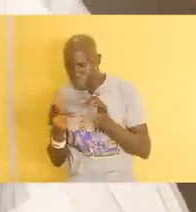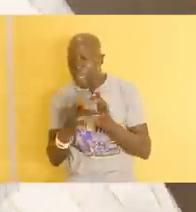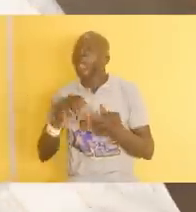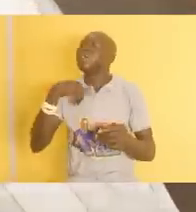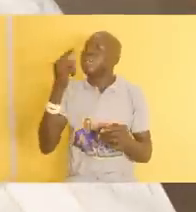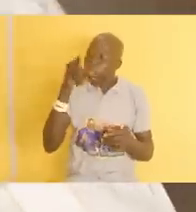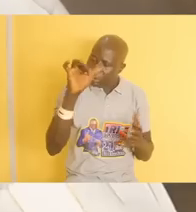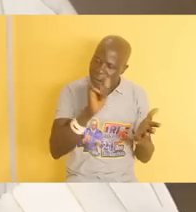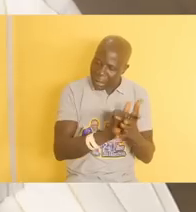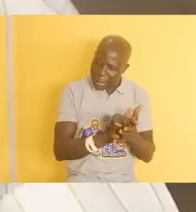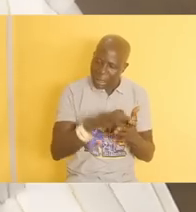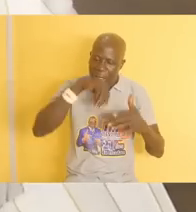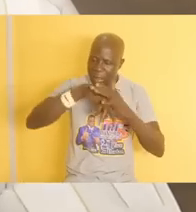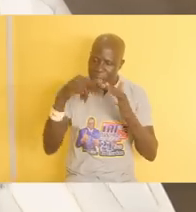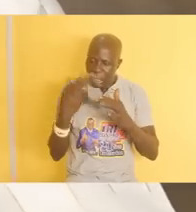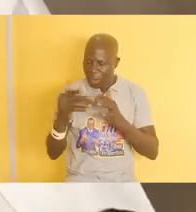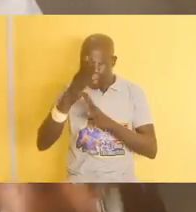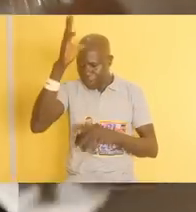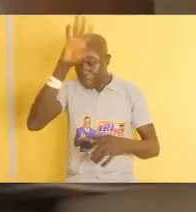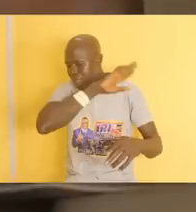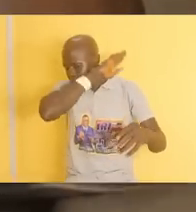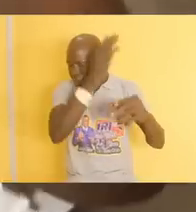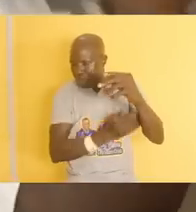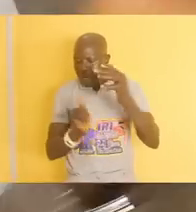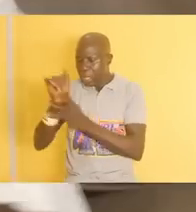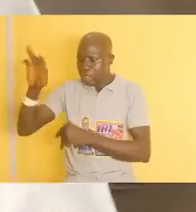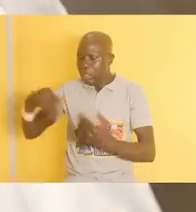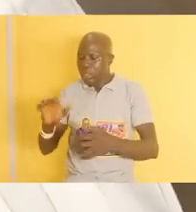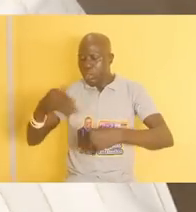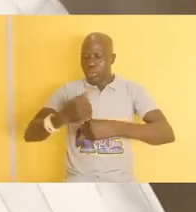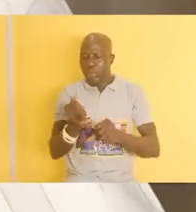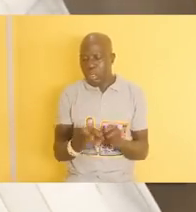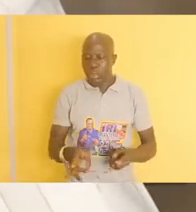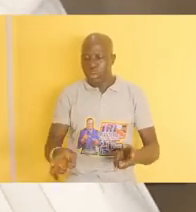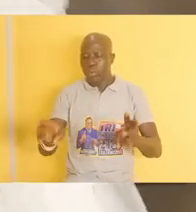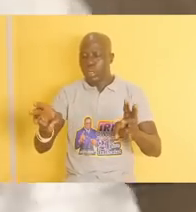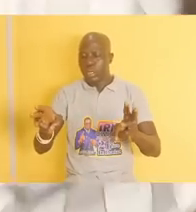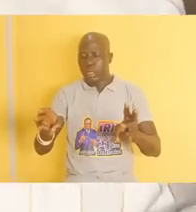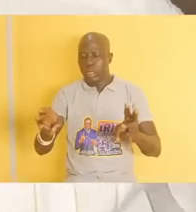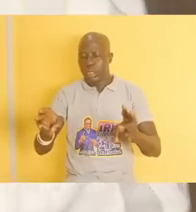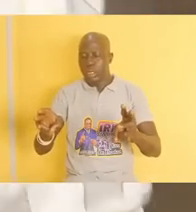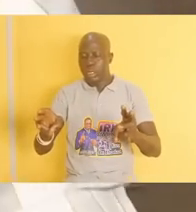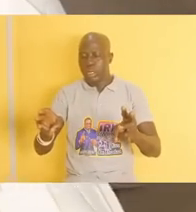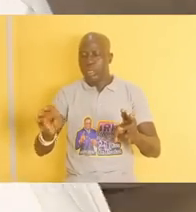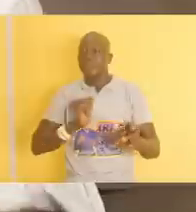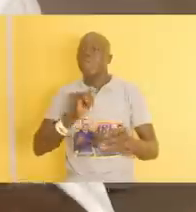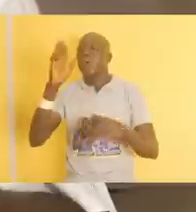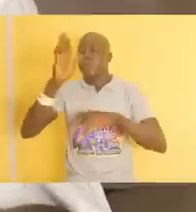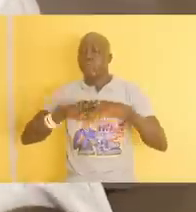move. I pull the problem of Jesus. And I declare to you, believe that. In the name of the Father. Why are you